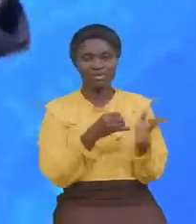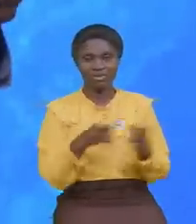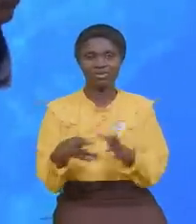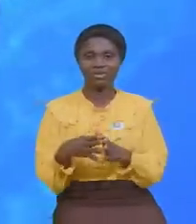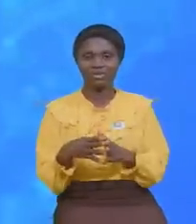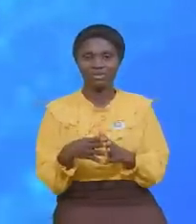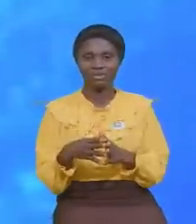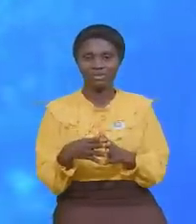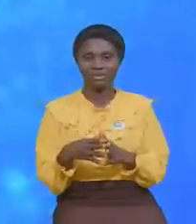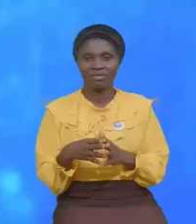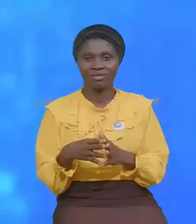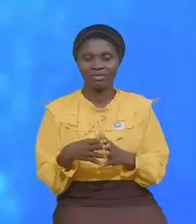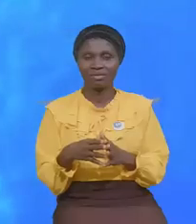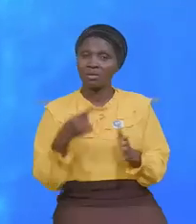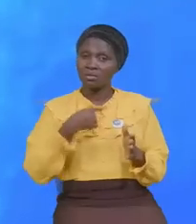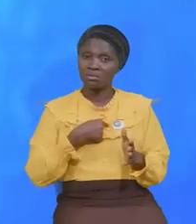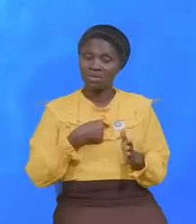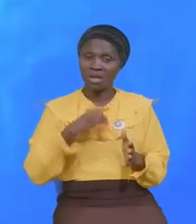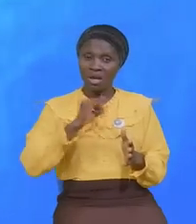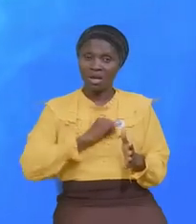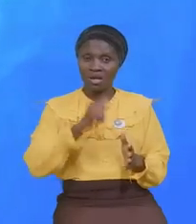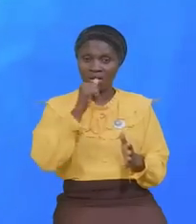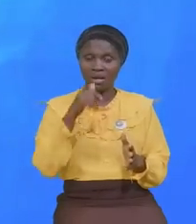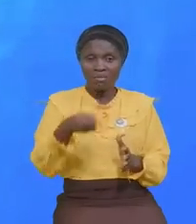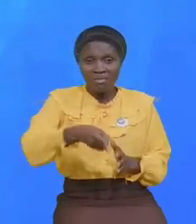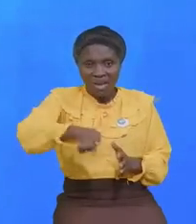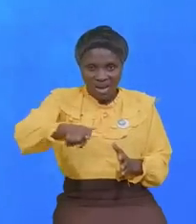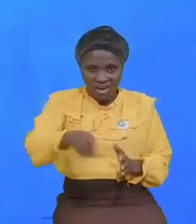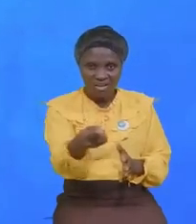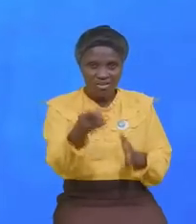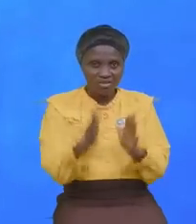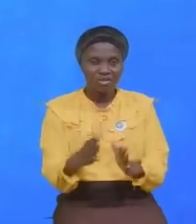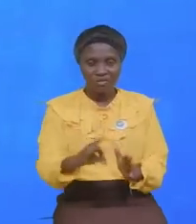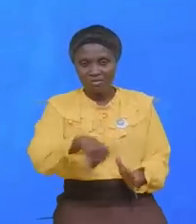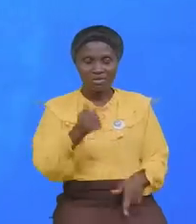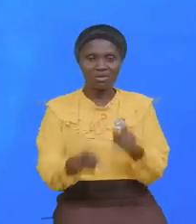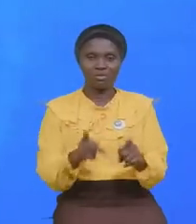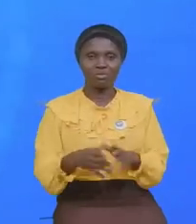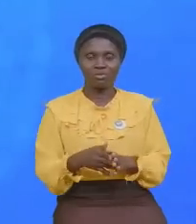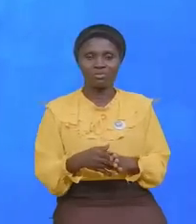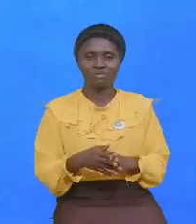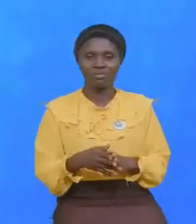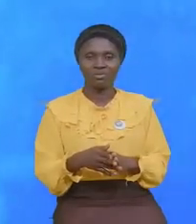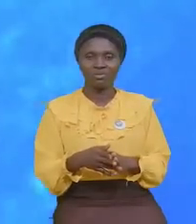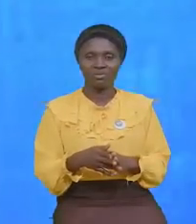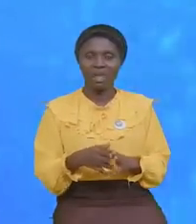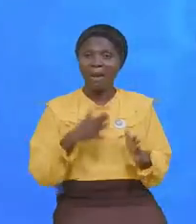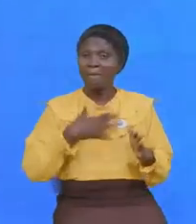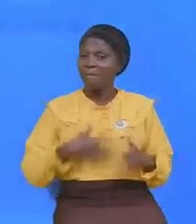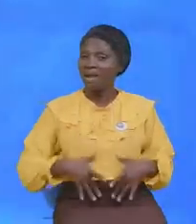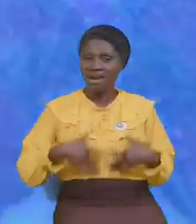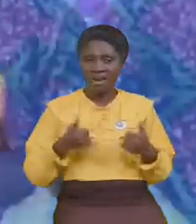I've been an accuser of other people. I've been false. My life has